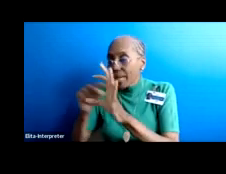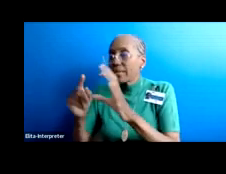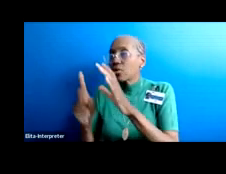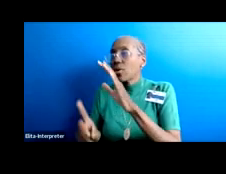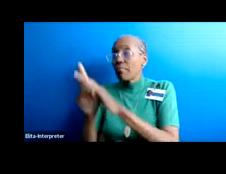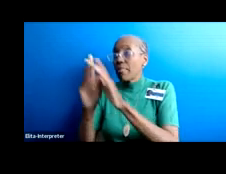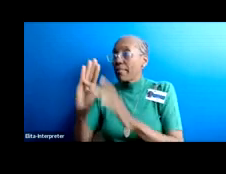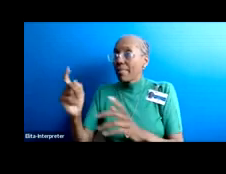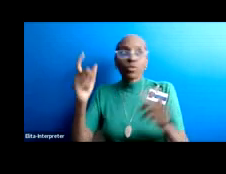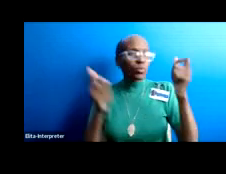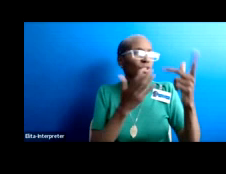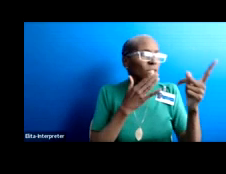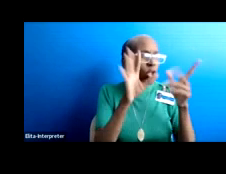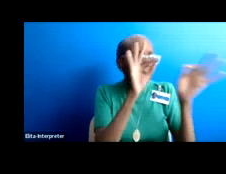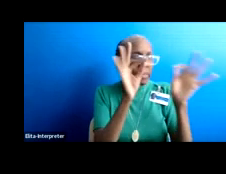that.